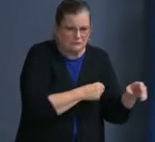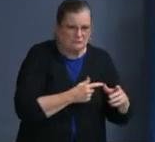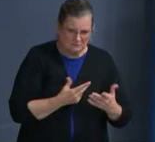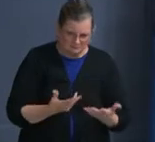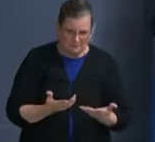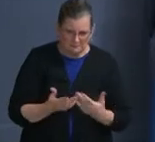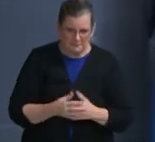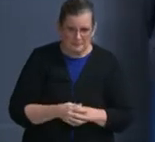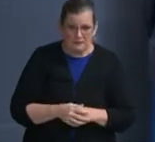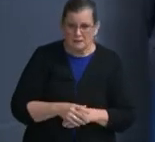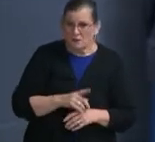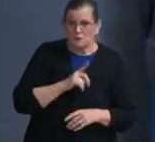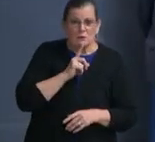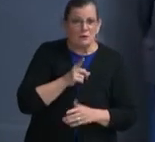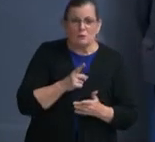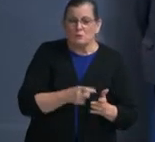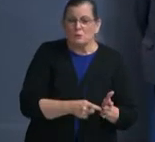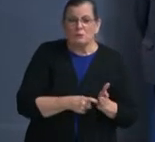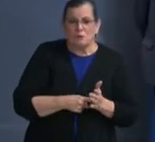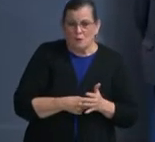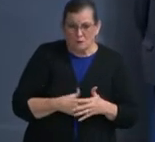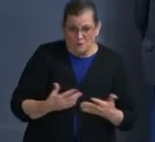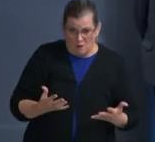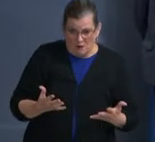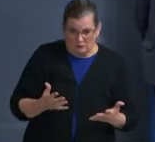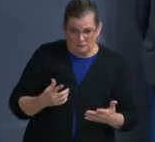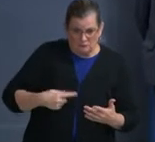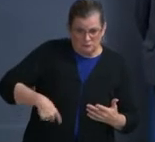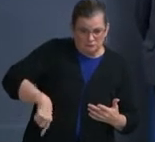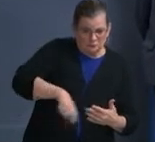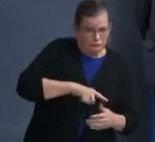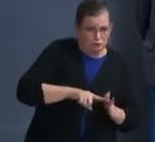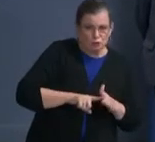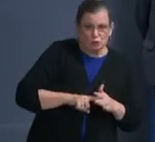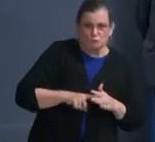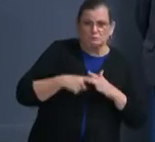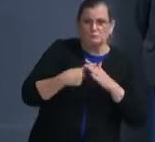What would be required for us to activate